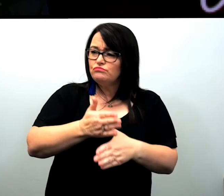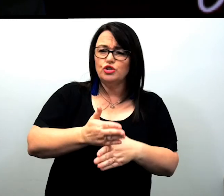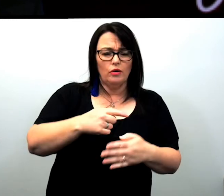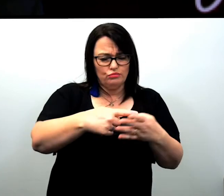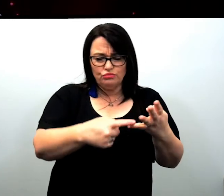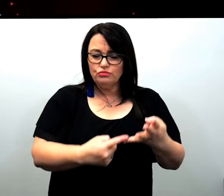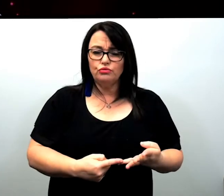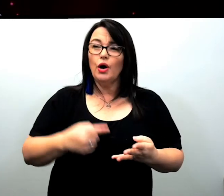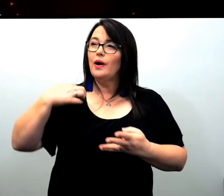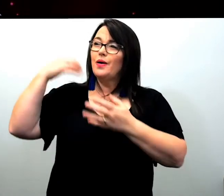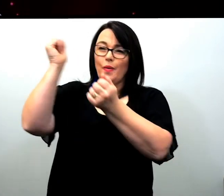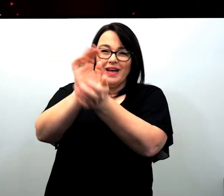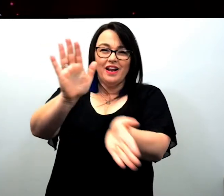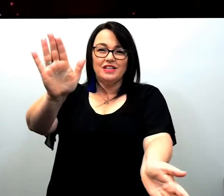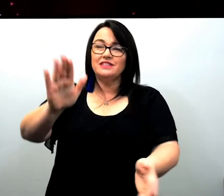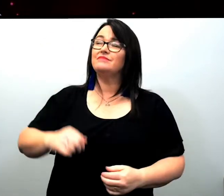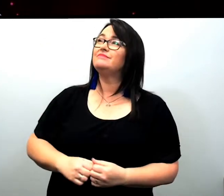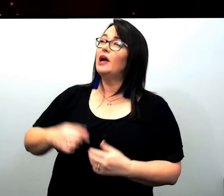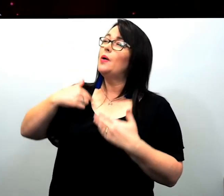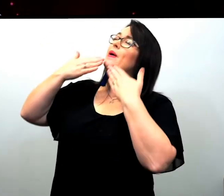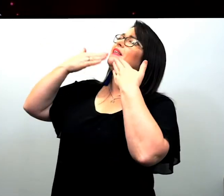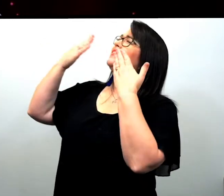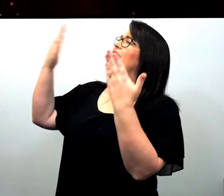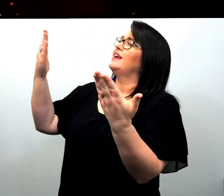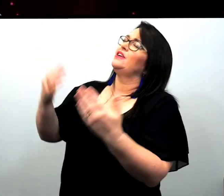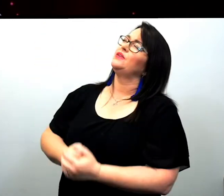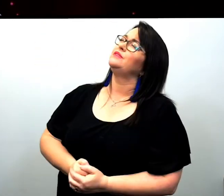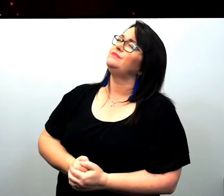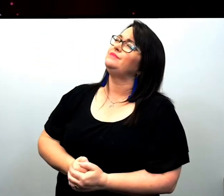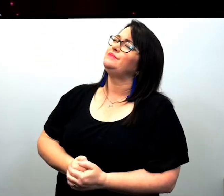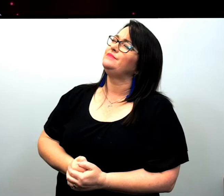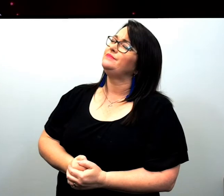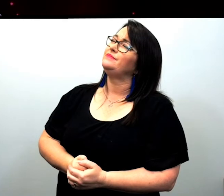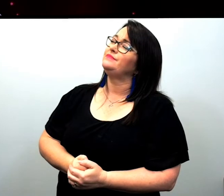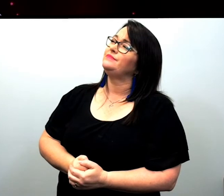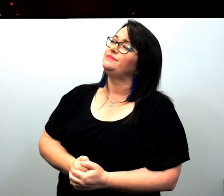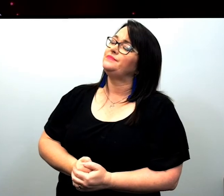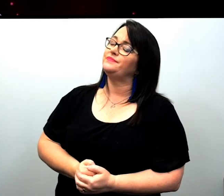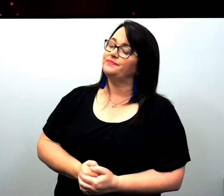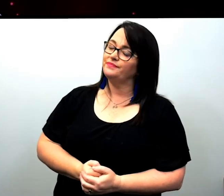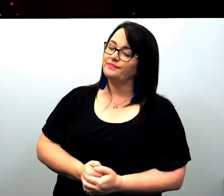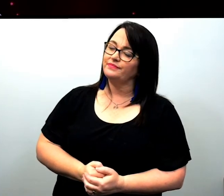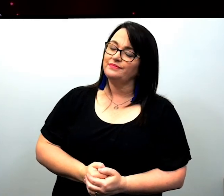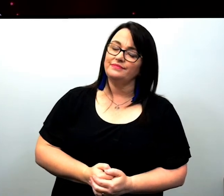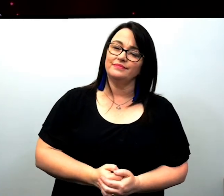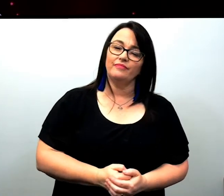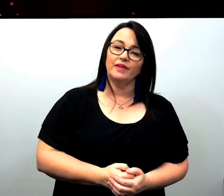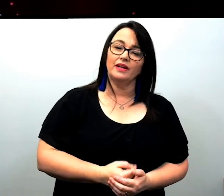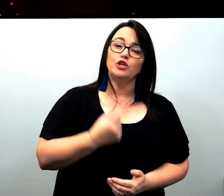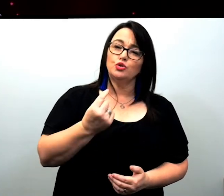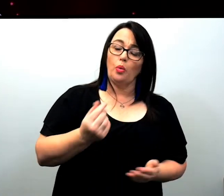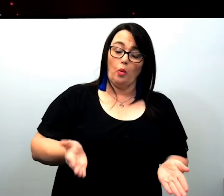blessing of God. We thank you for it, Lord. In the name of Jesus, the worship team's going to take over. One of the hosts is going to come back